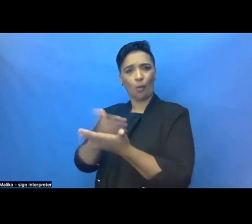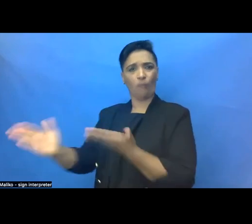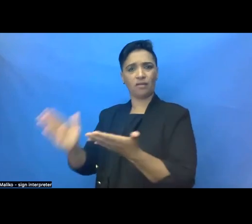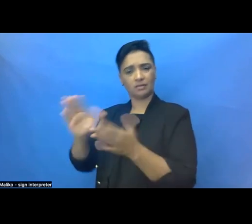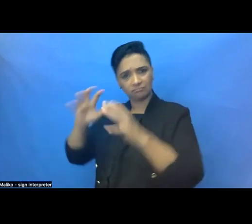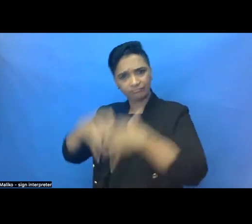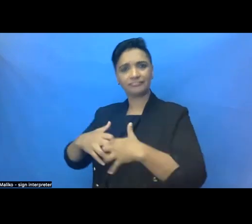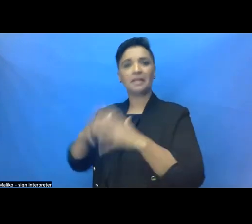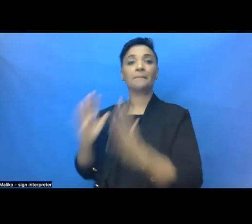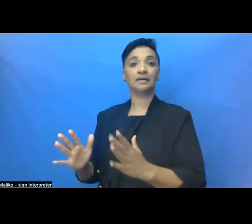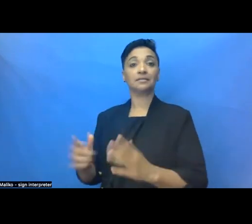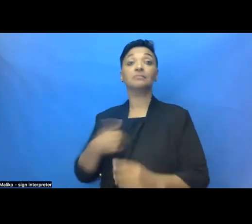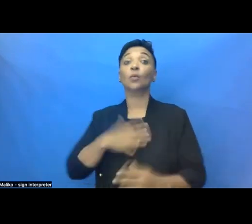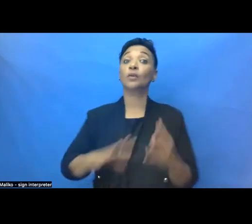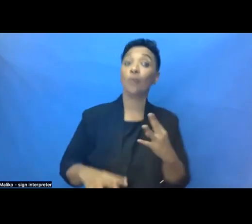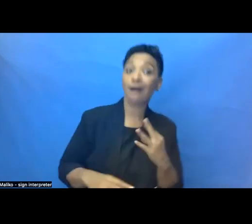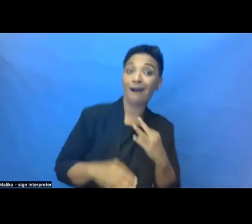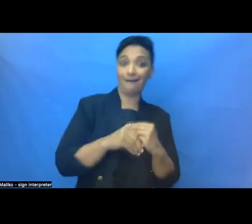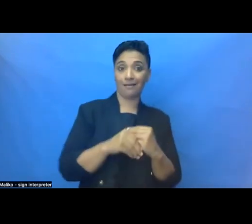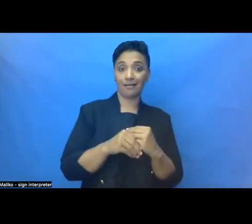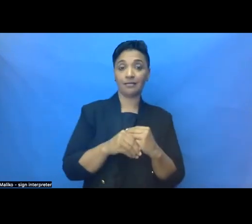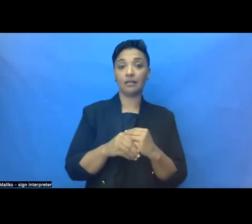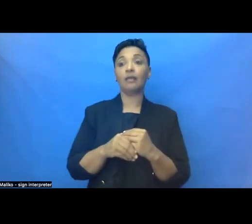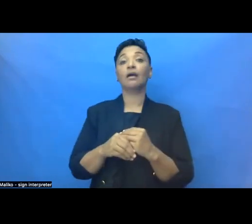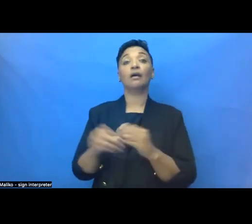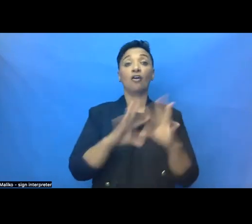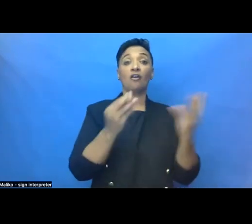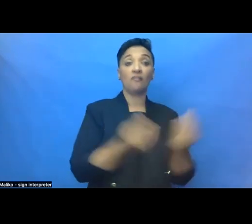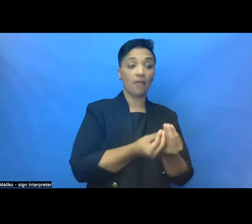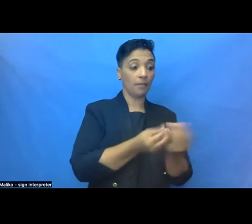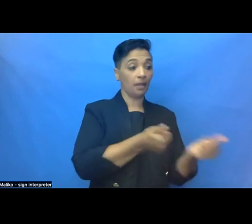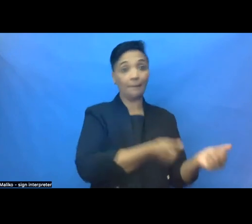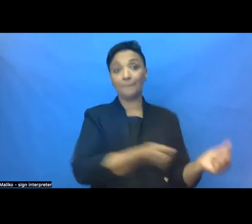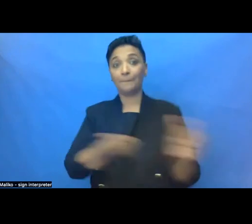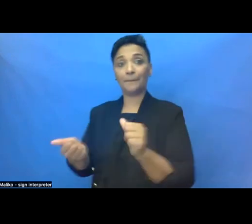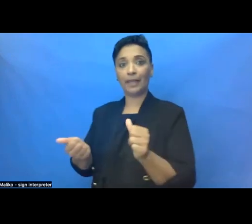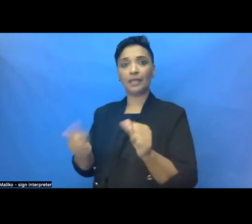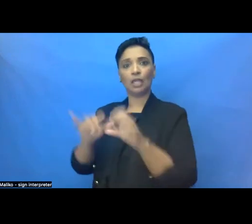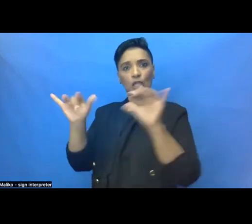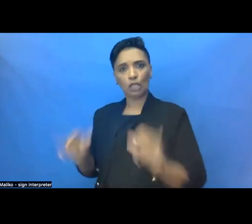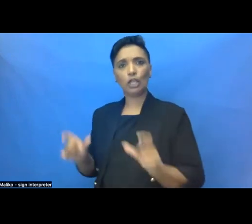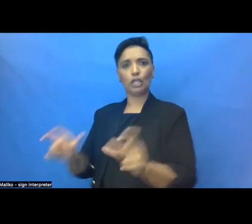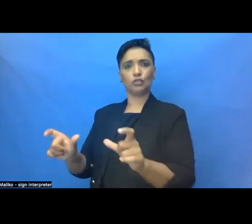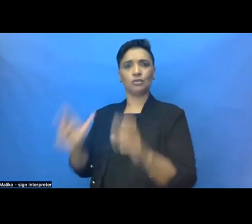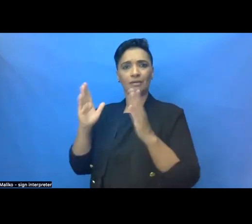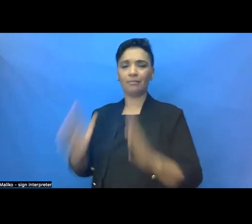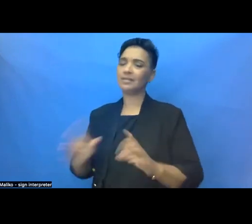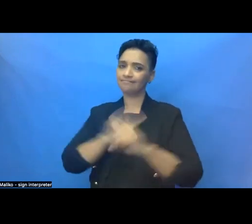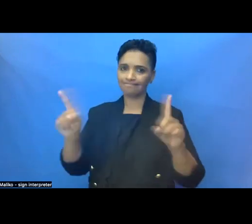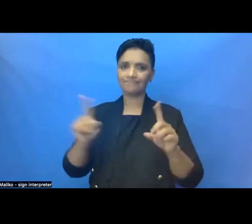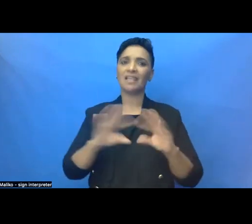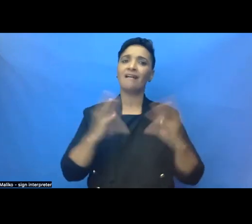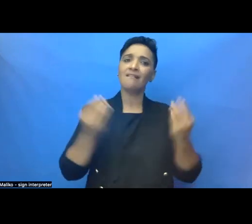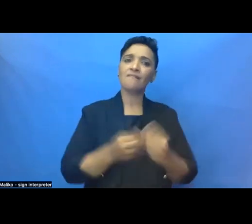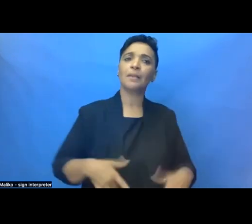would like to add, are protected from re-institutionalization, but provided with safe and loving family environments. As